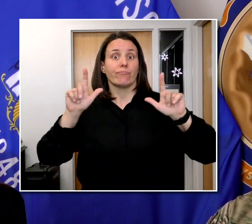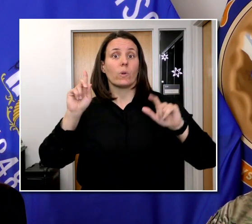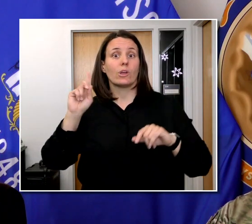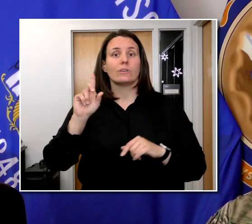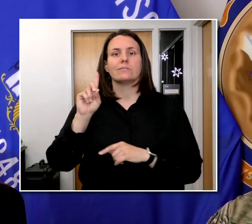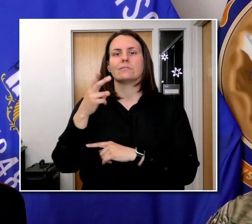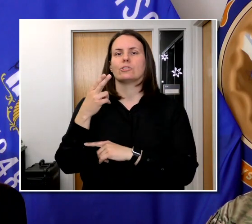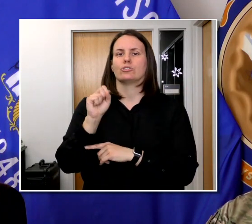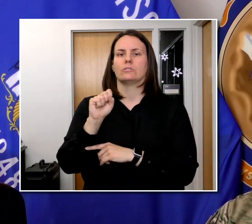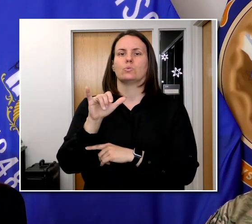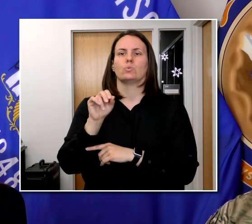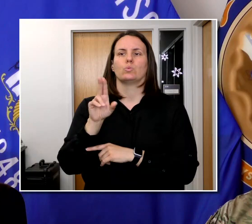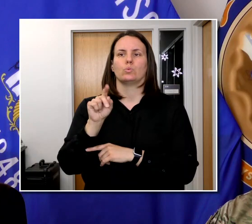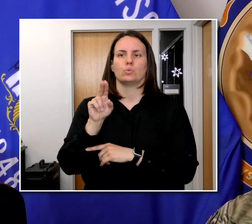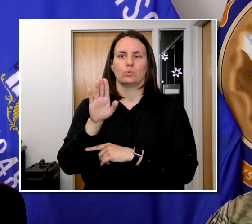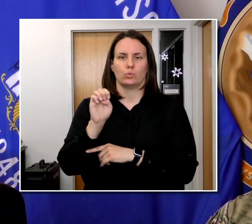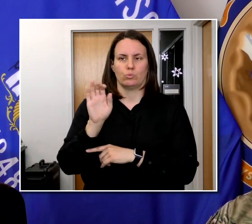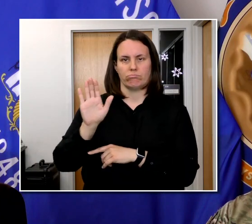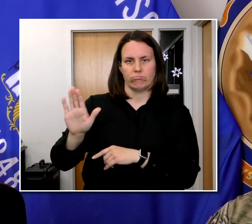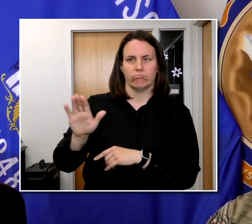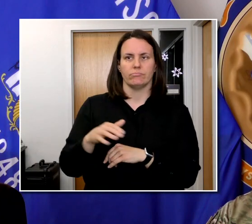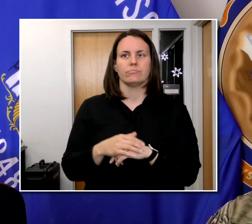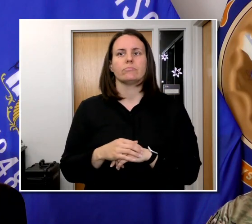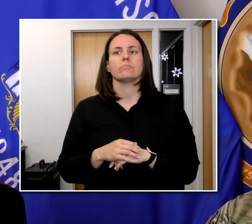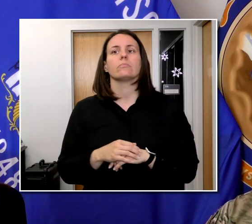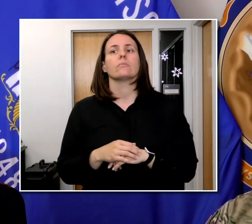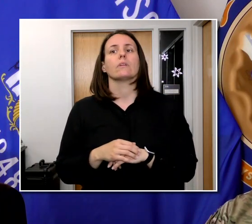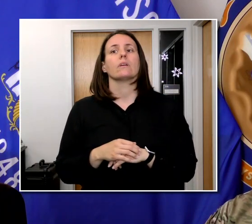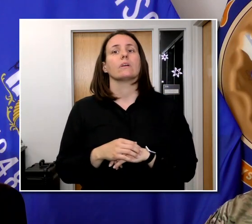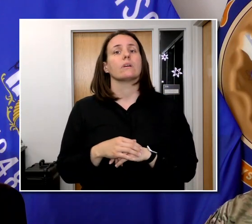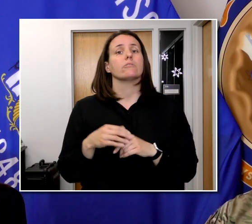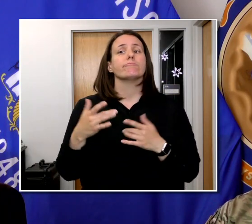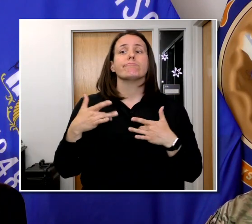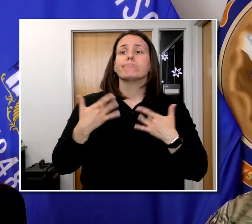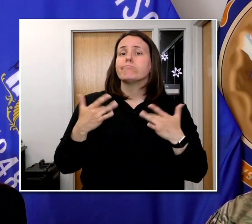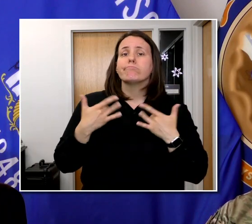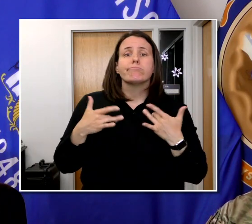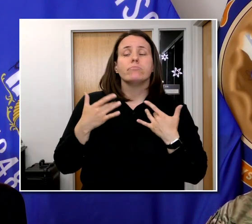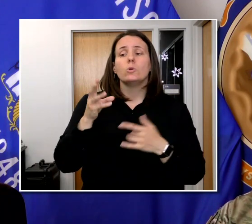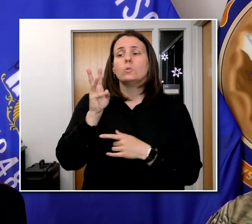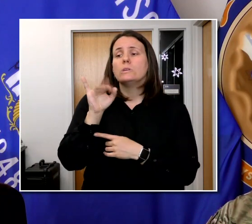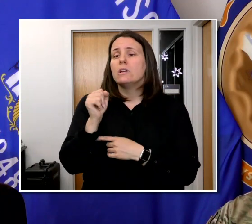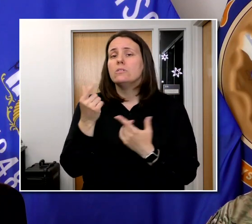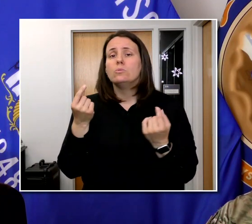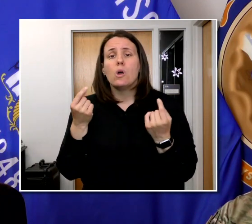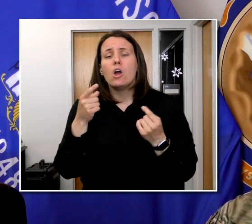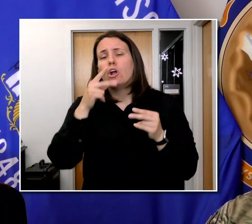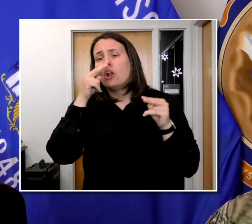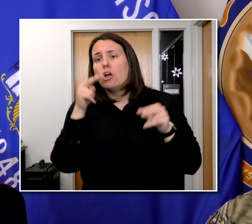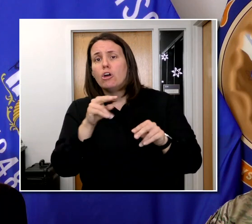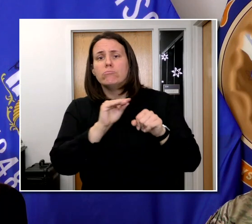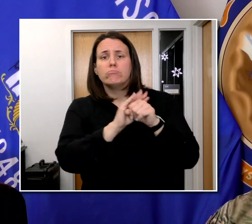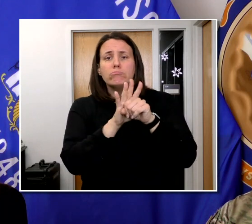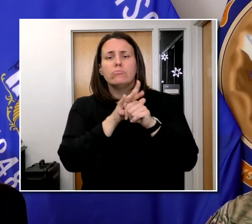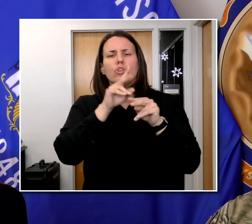channel. For the current updates on the state of Wisconsin's response to COVID-19, please check the Department